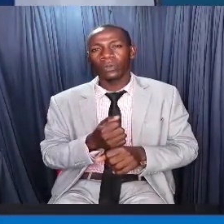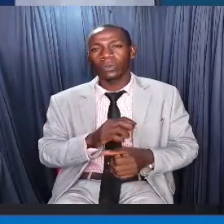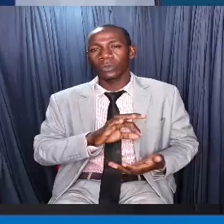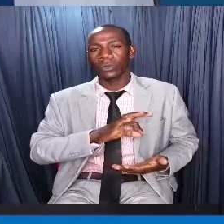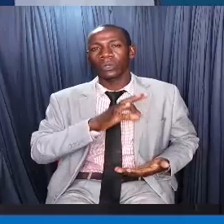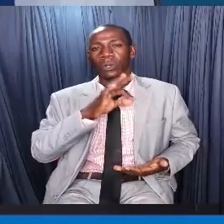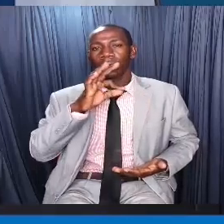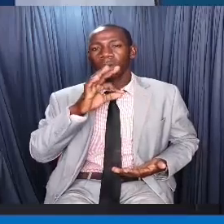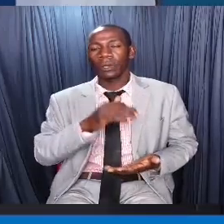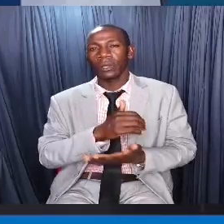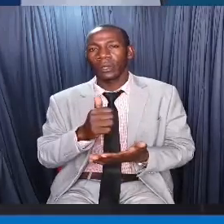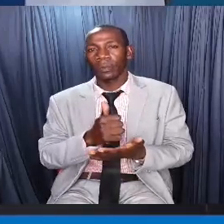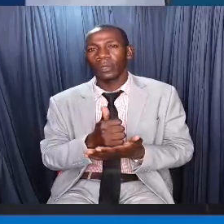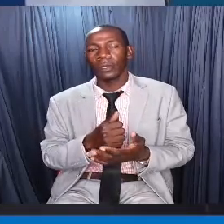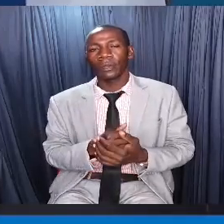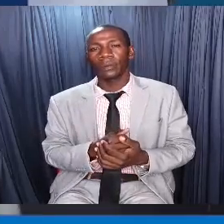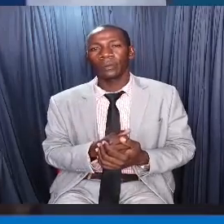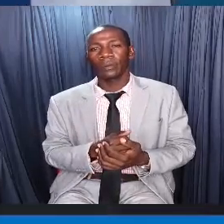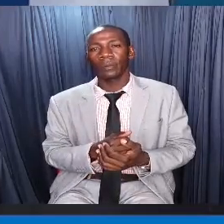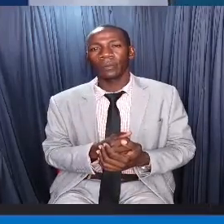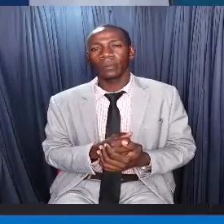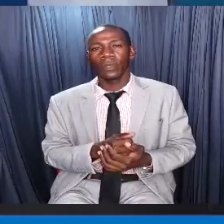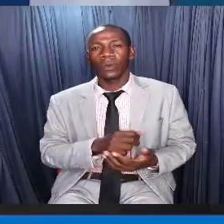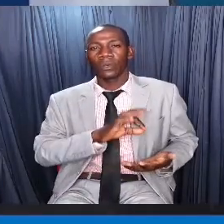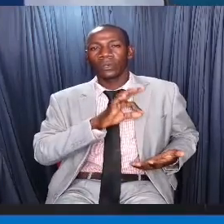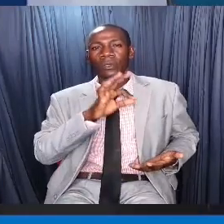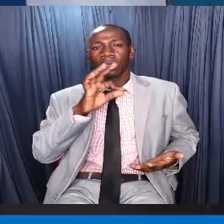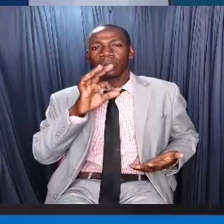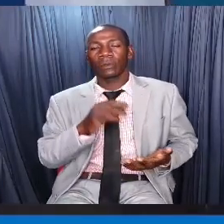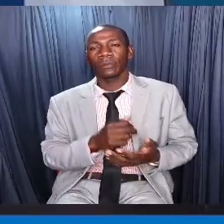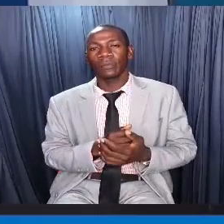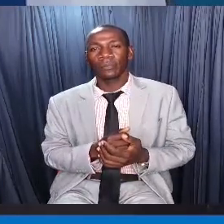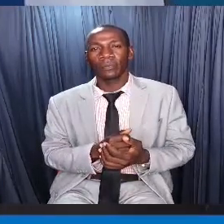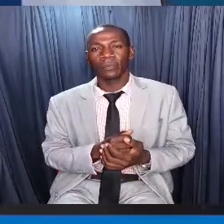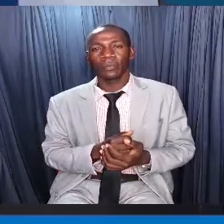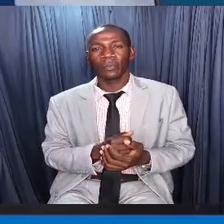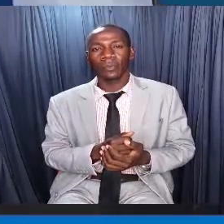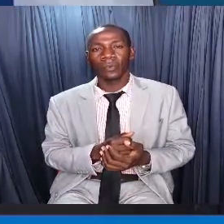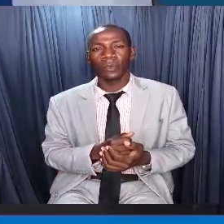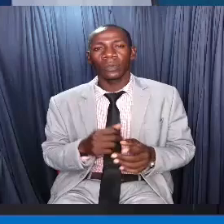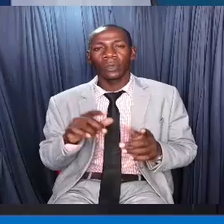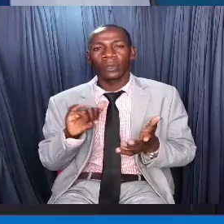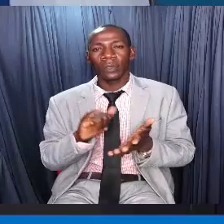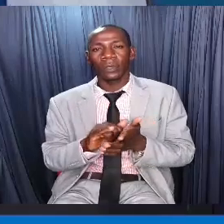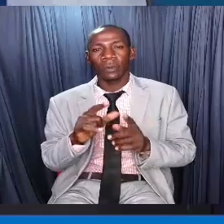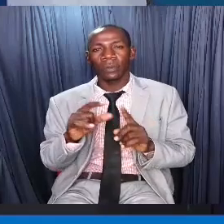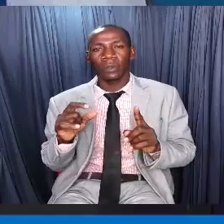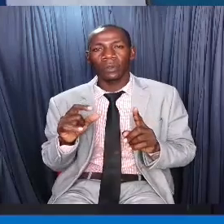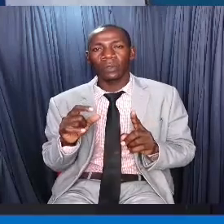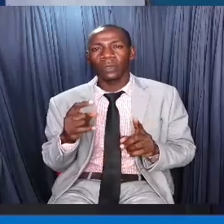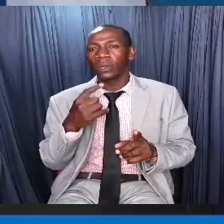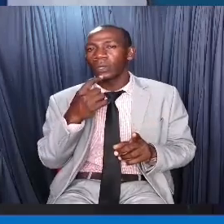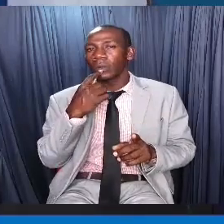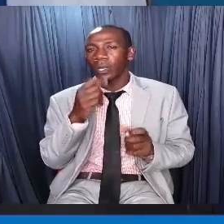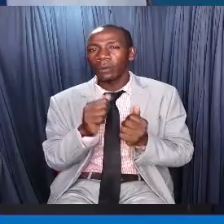Saul. Bwana Yesu asifiwe sana. Amen. Atafutwaye ni Sauli. One sought was Saul. Sasa neno lile. Now this matter. Aliyoambiwa